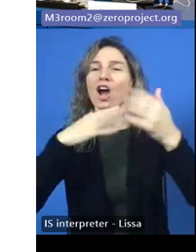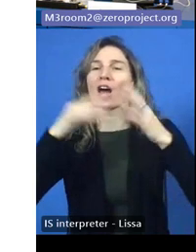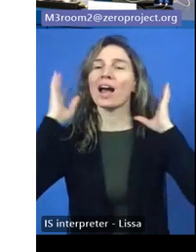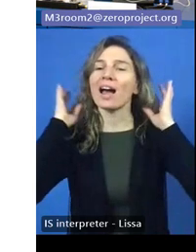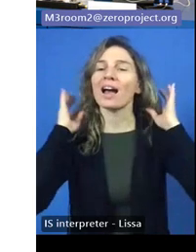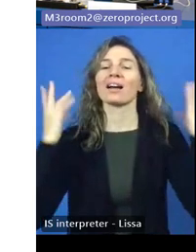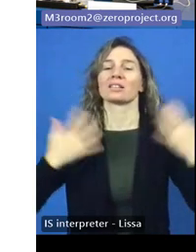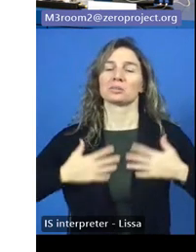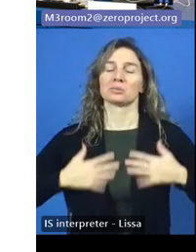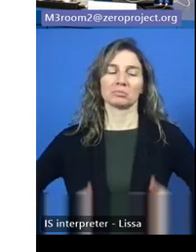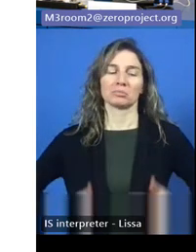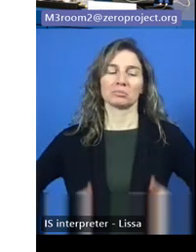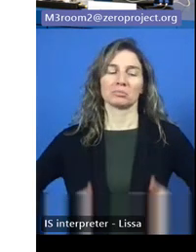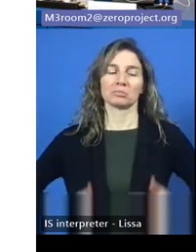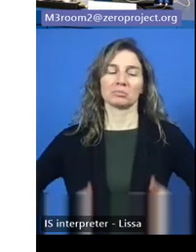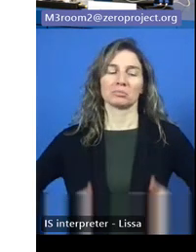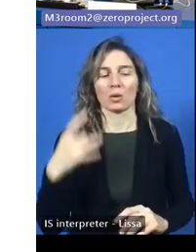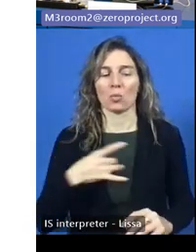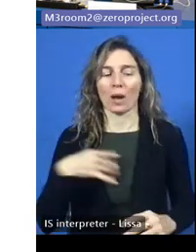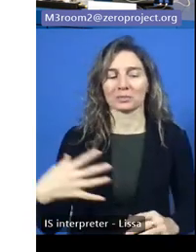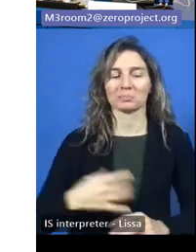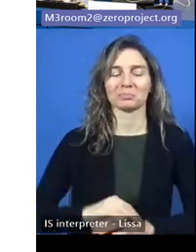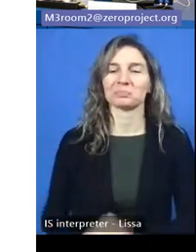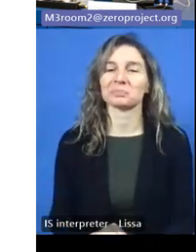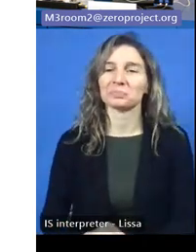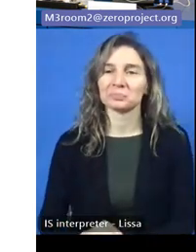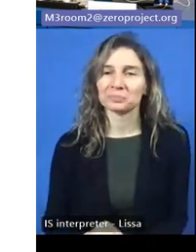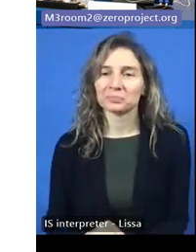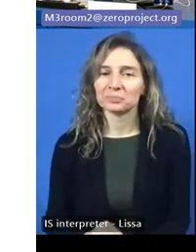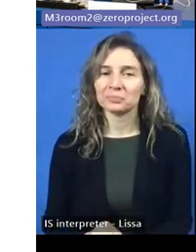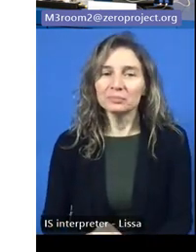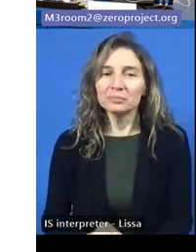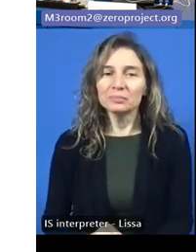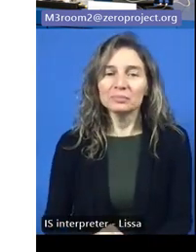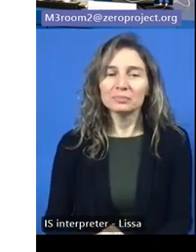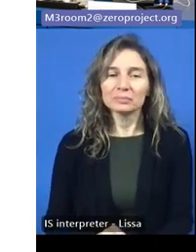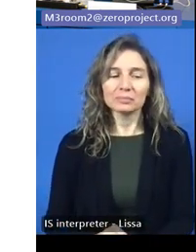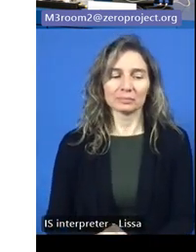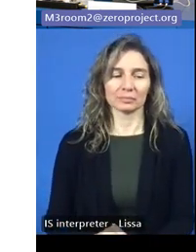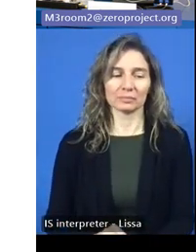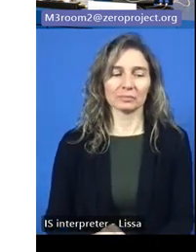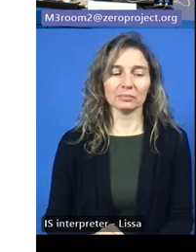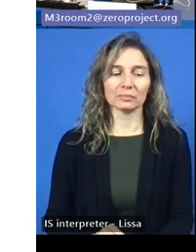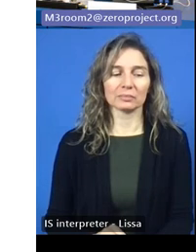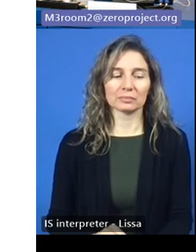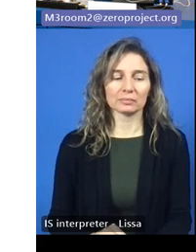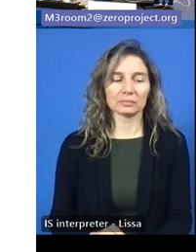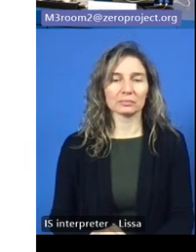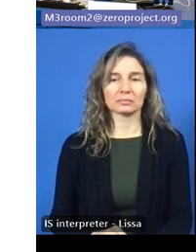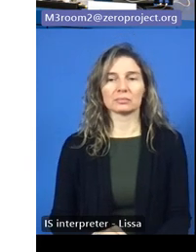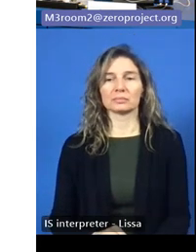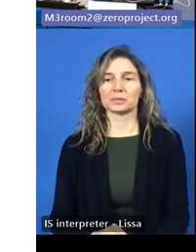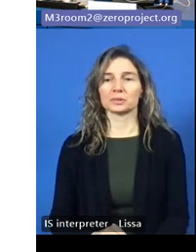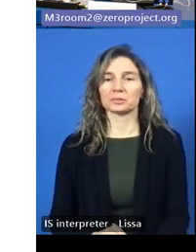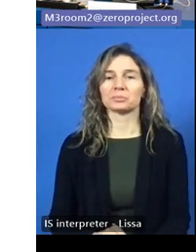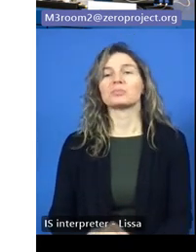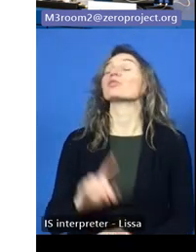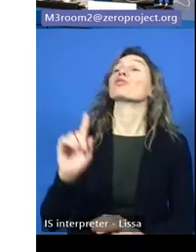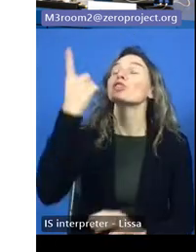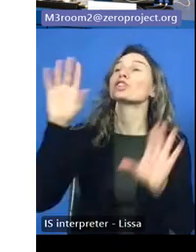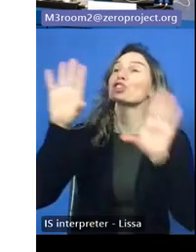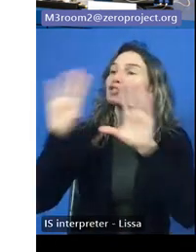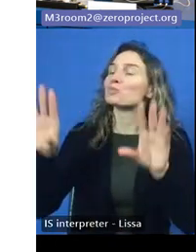starting presenting our work, I would really like to take some time to thank you, Zero Project, for having us.